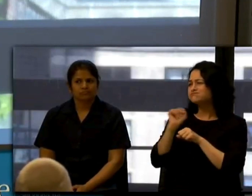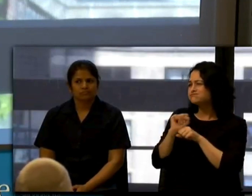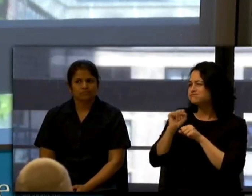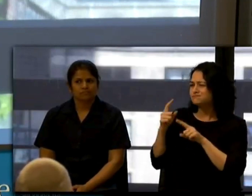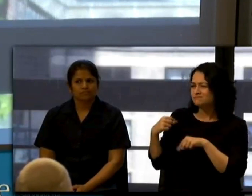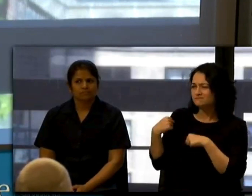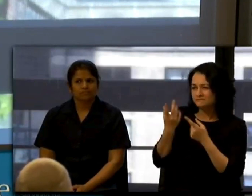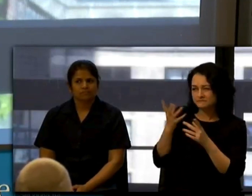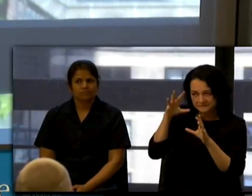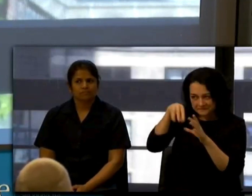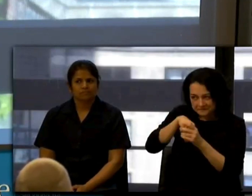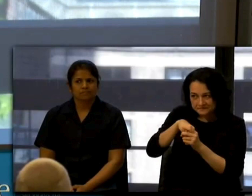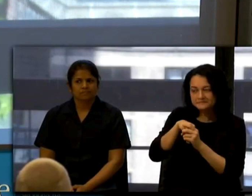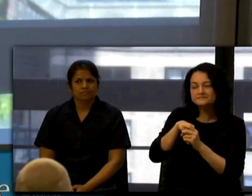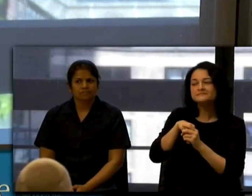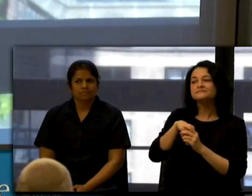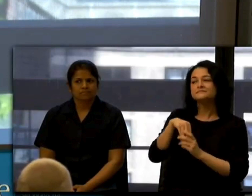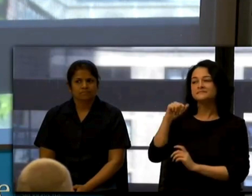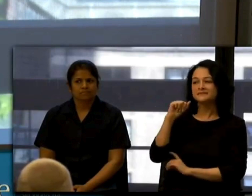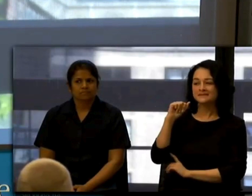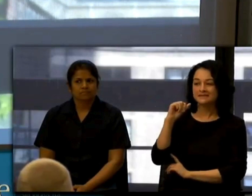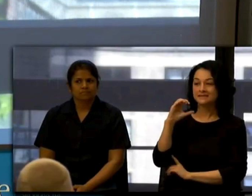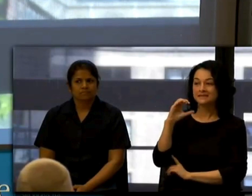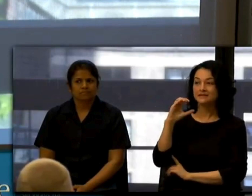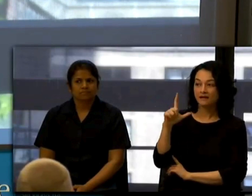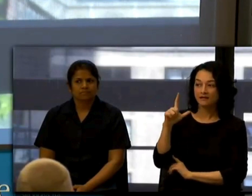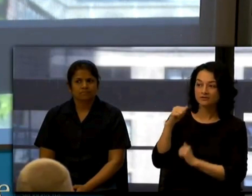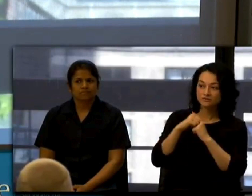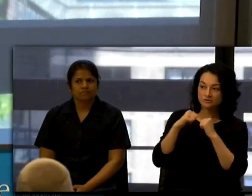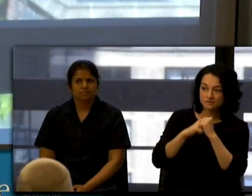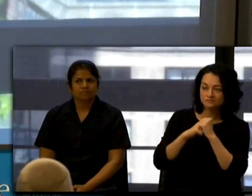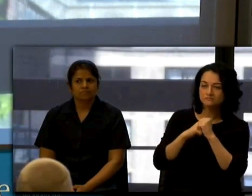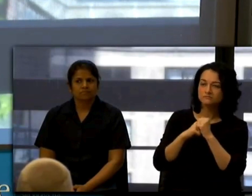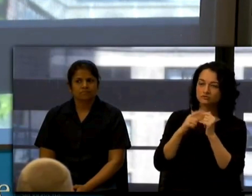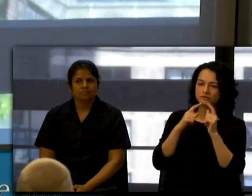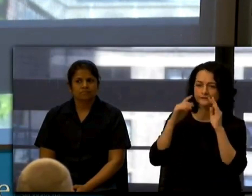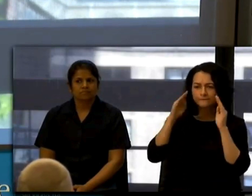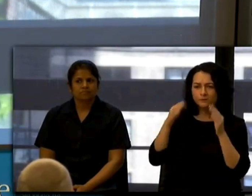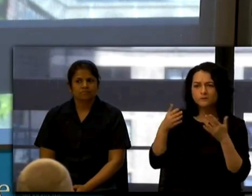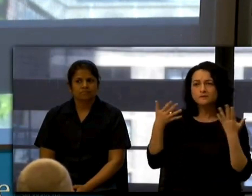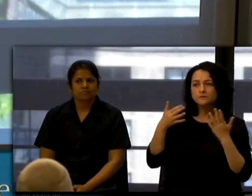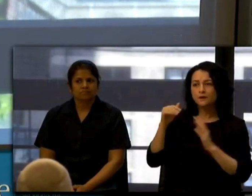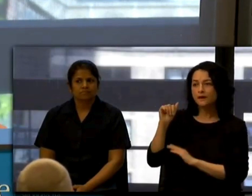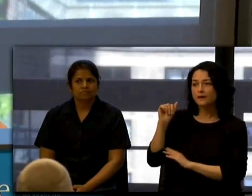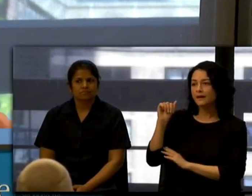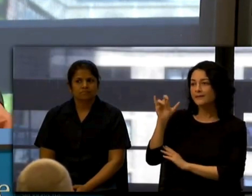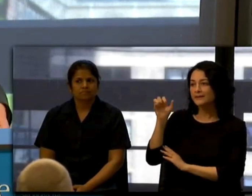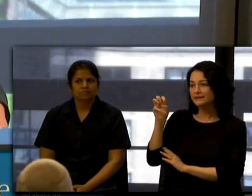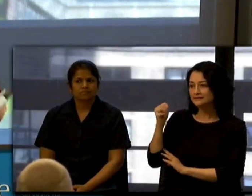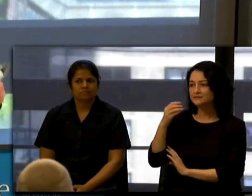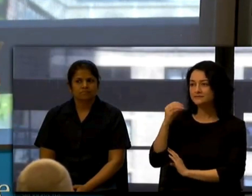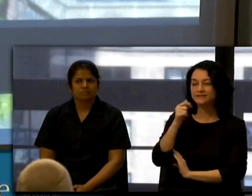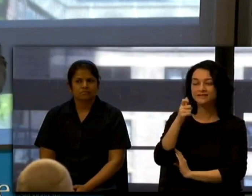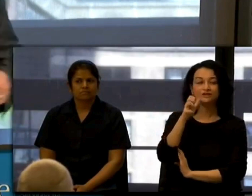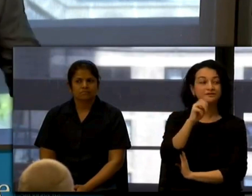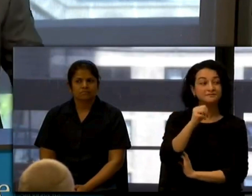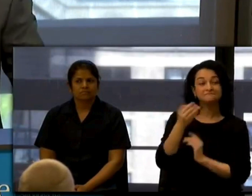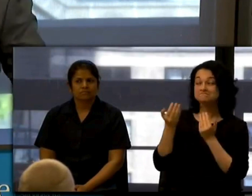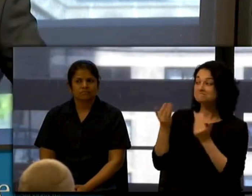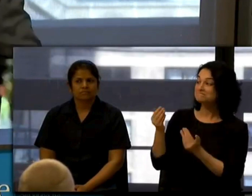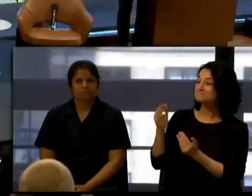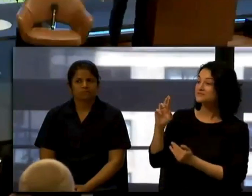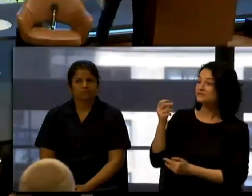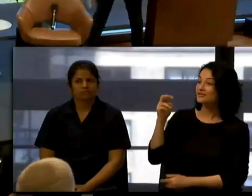of ageism and ableism. And we're thrilled, Rhonda, to welcome you up to give us some remarks for a few minutes.